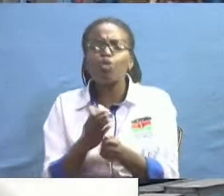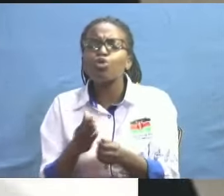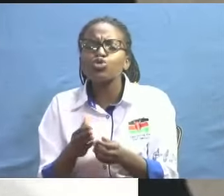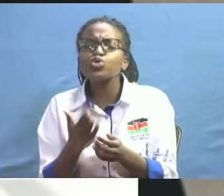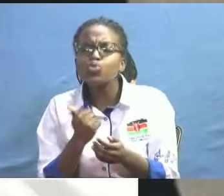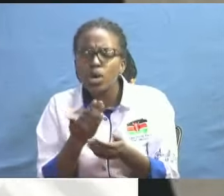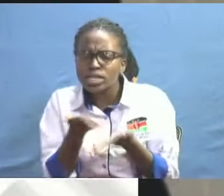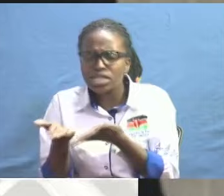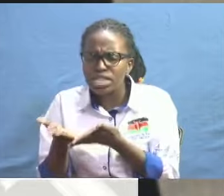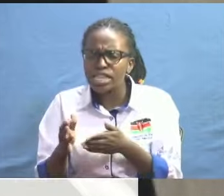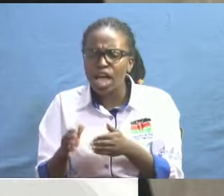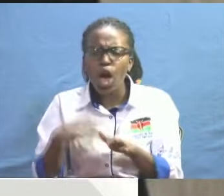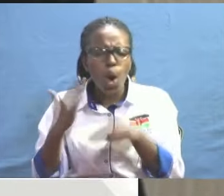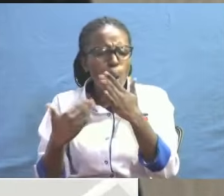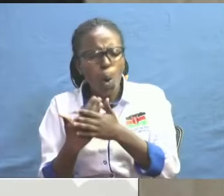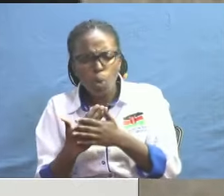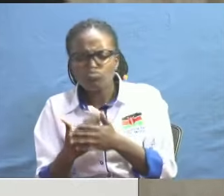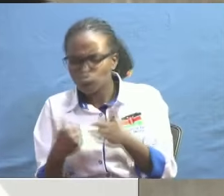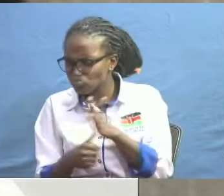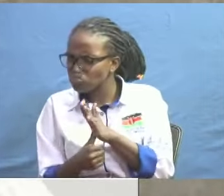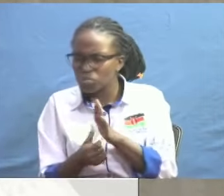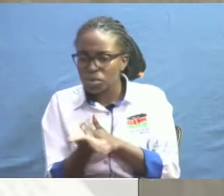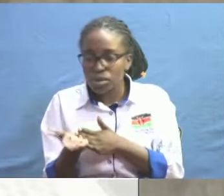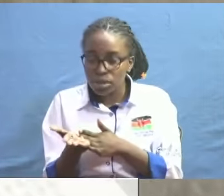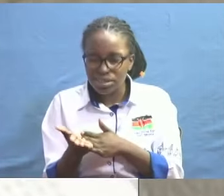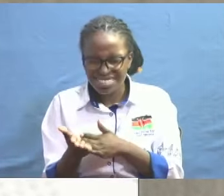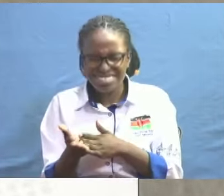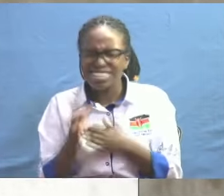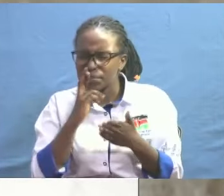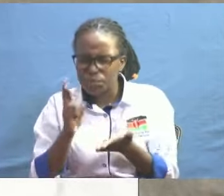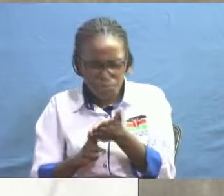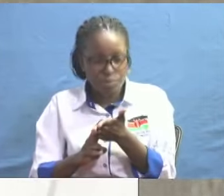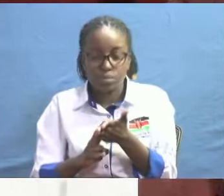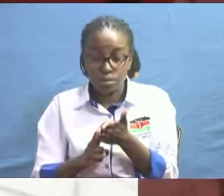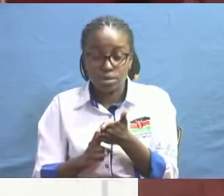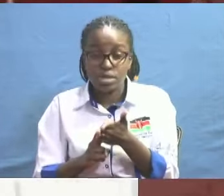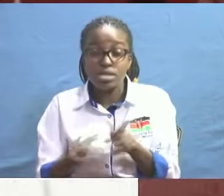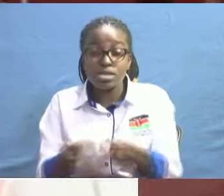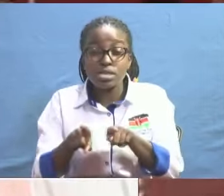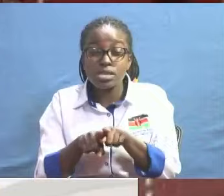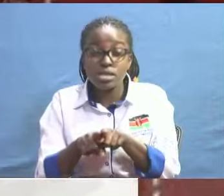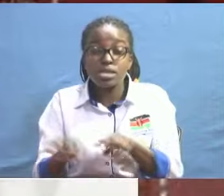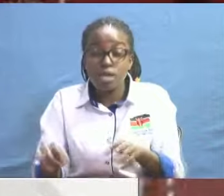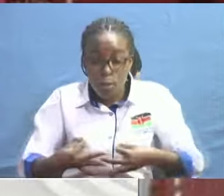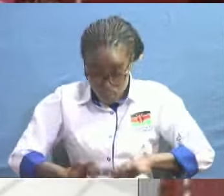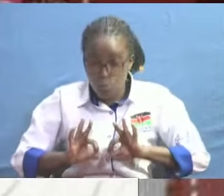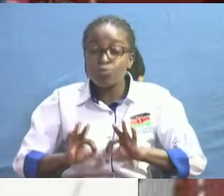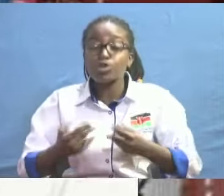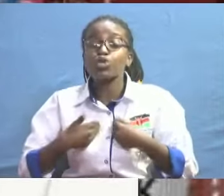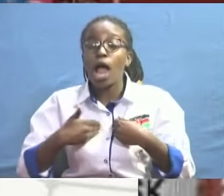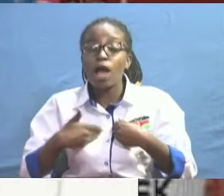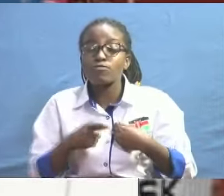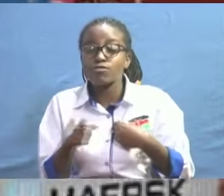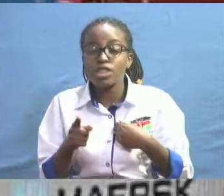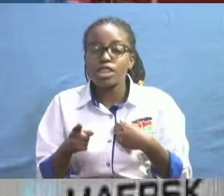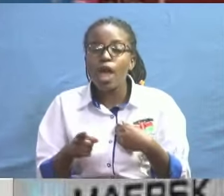separate but equally alarming case, Janet Mwendwa, a Kenyan Ports Authority official, faces charges related to conflict of interest